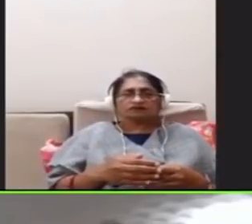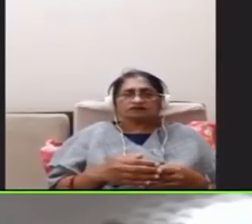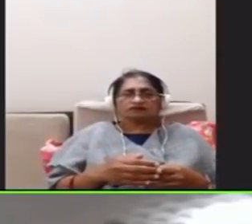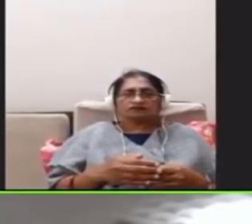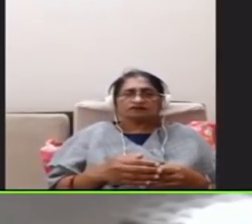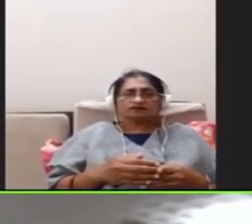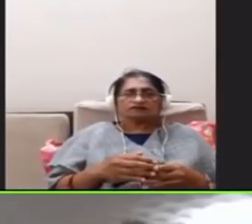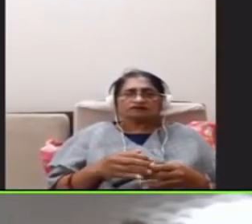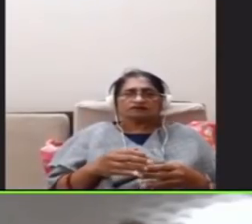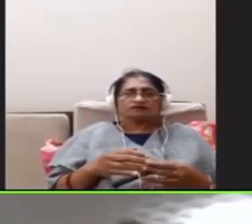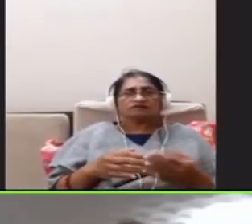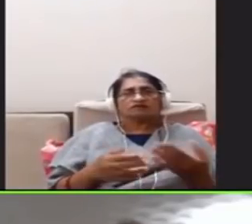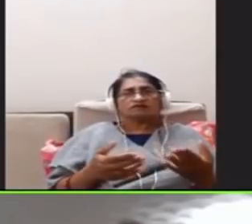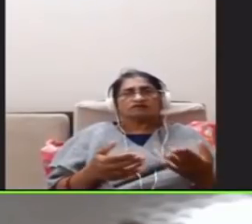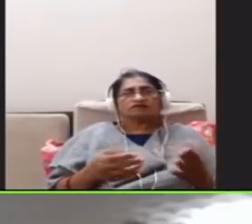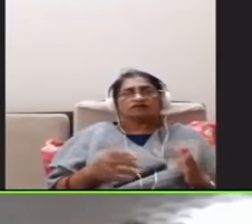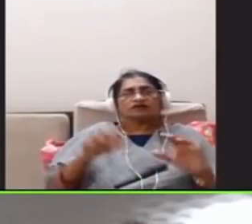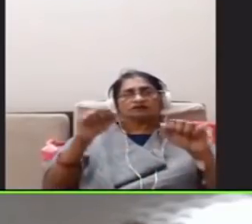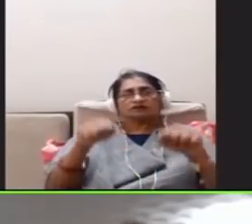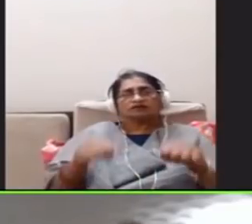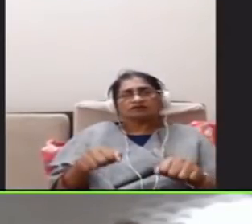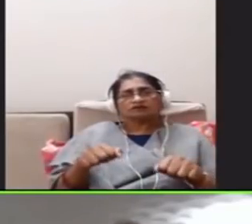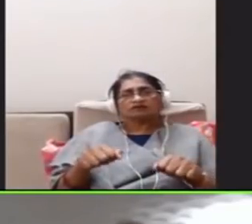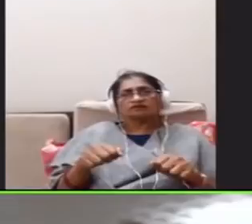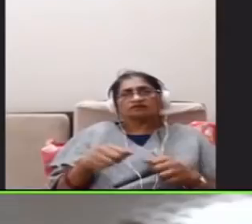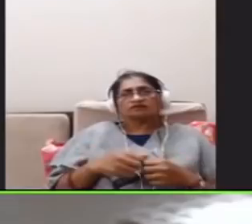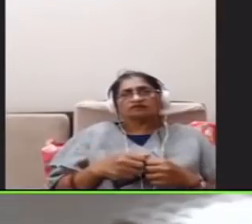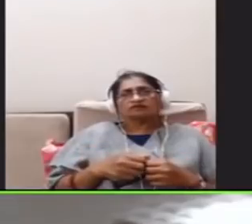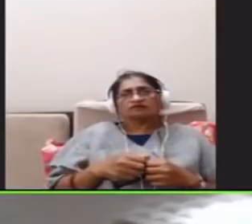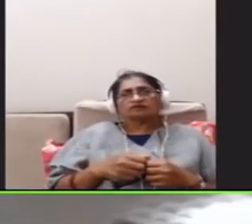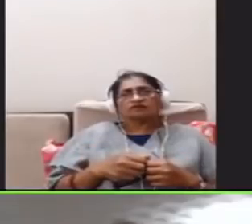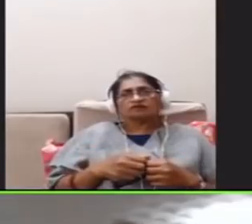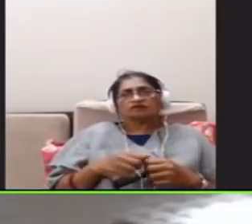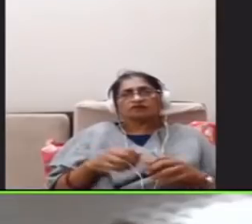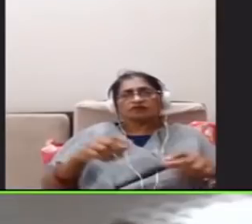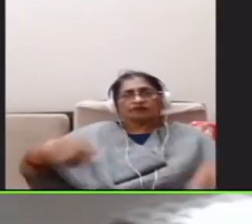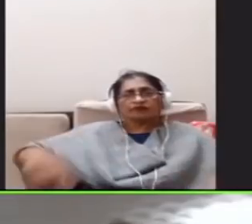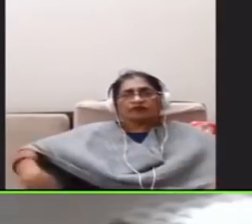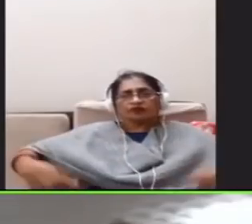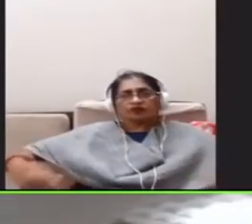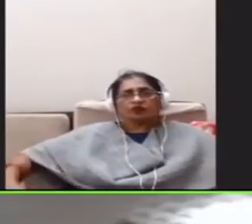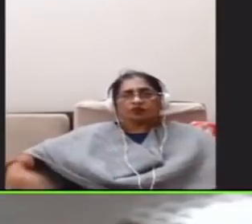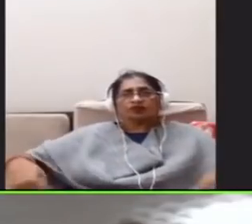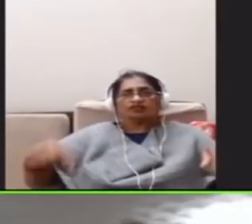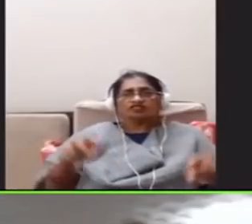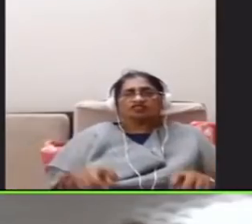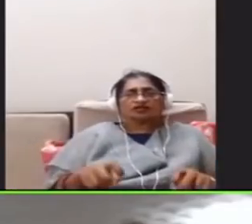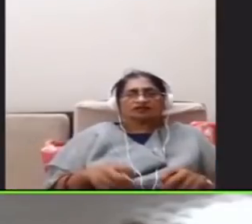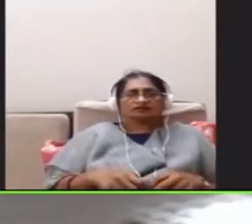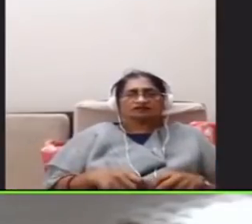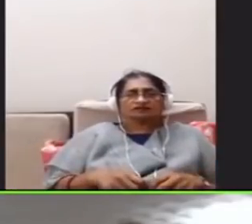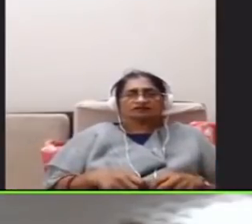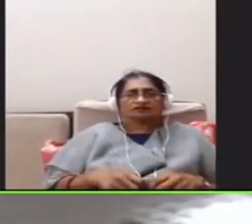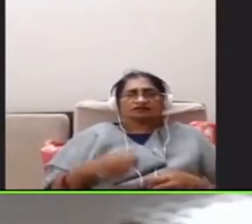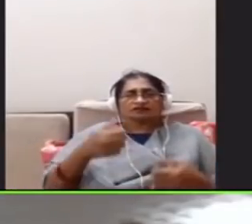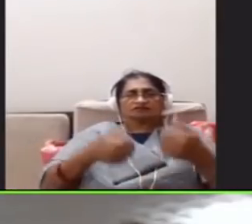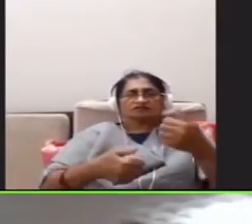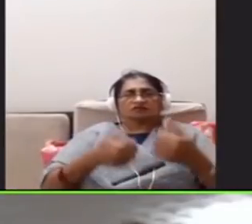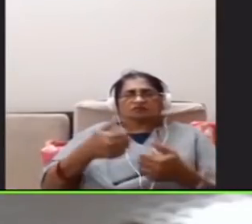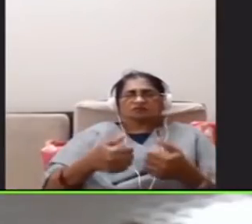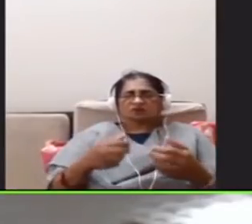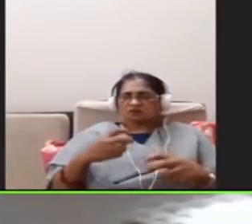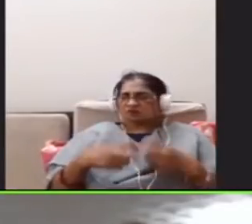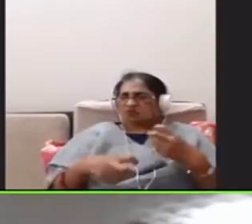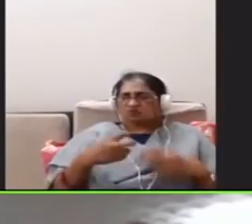Wheelchair basketball, just basketball played, played in a wheelchair. It's to me no more complicated than